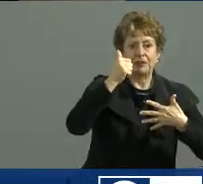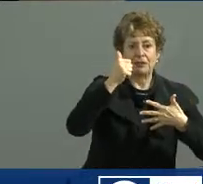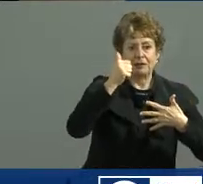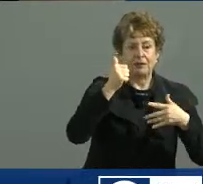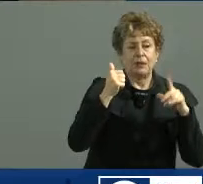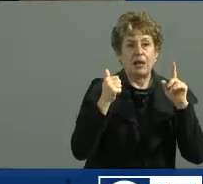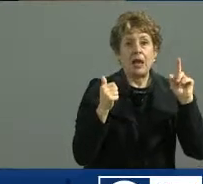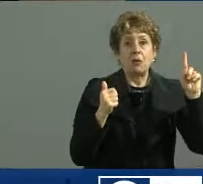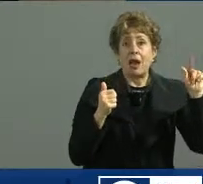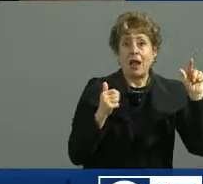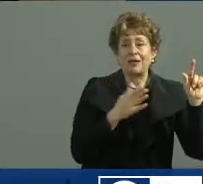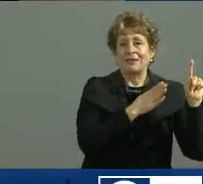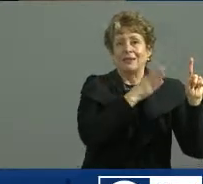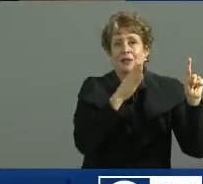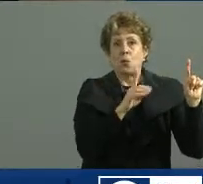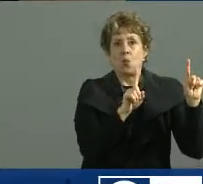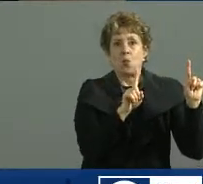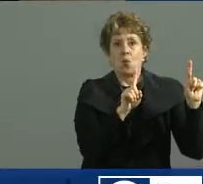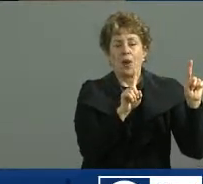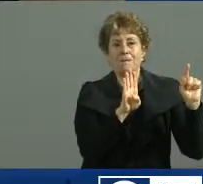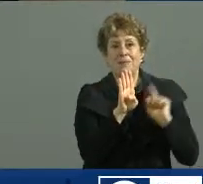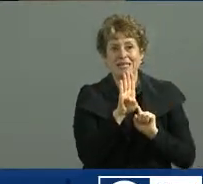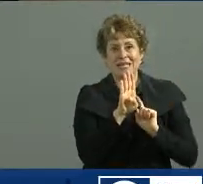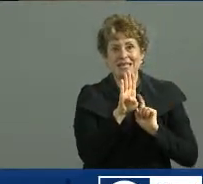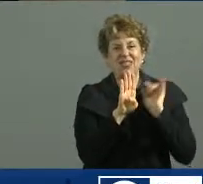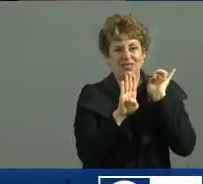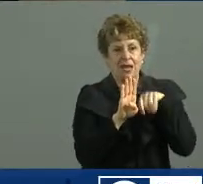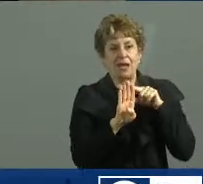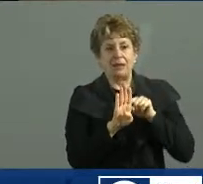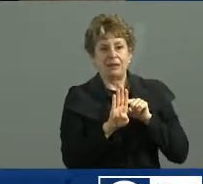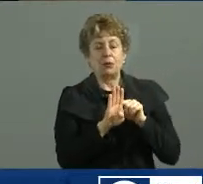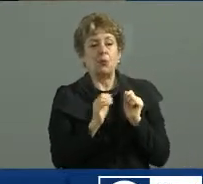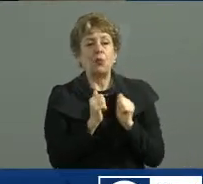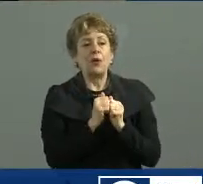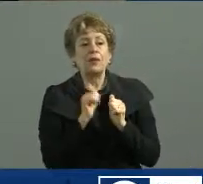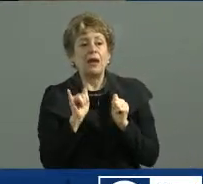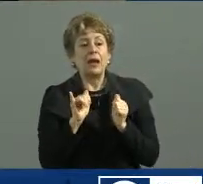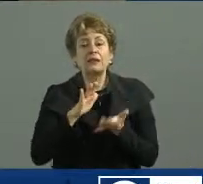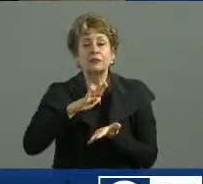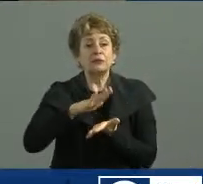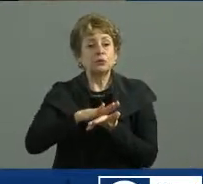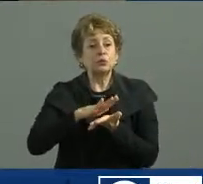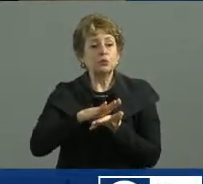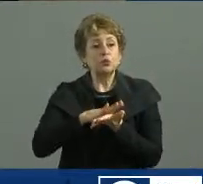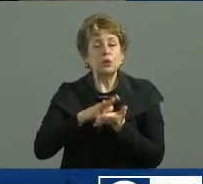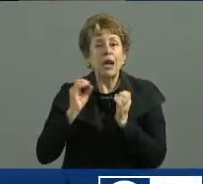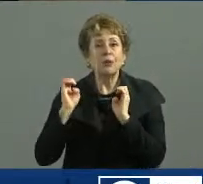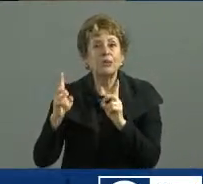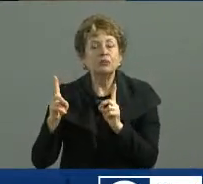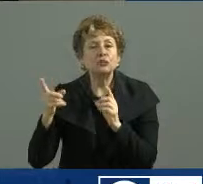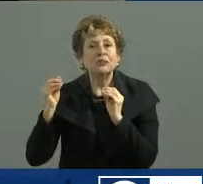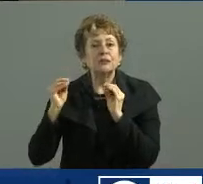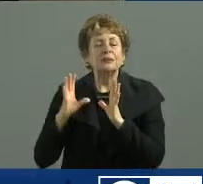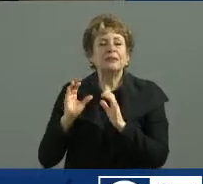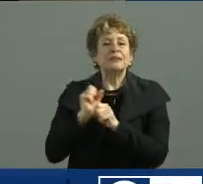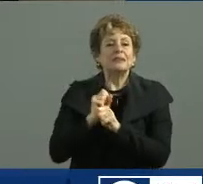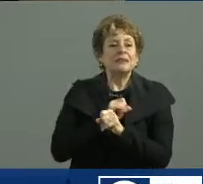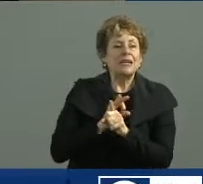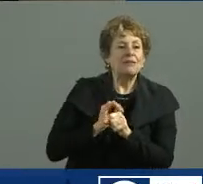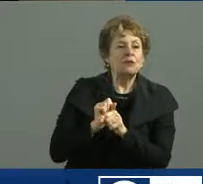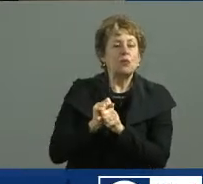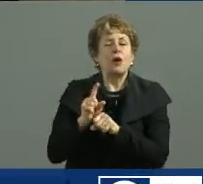that's along with our education and childcare services and our protective services occupations. So that's going to be law